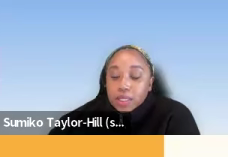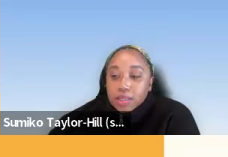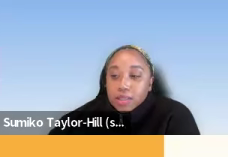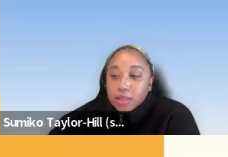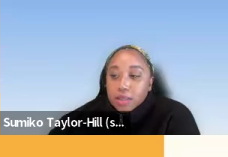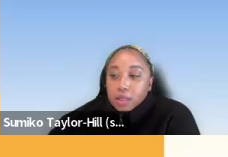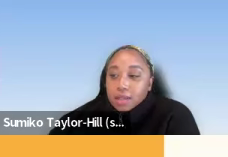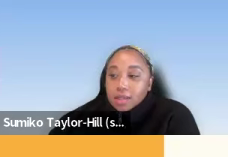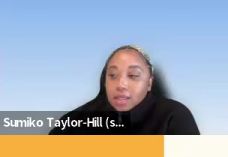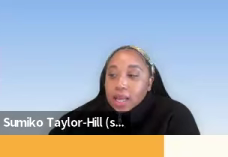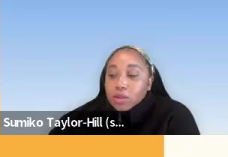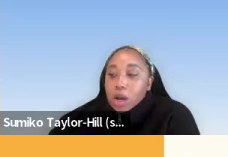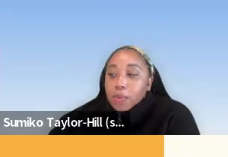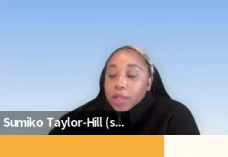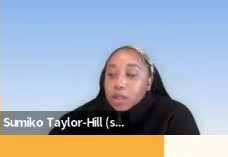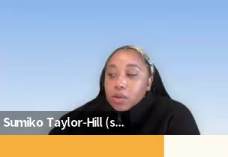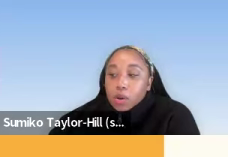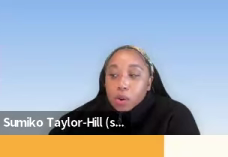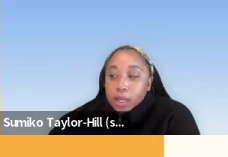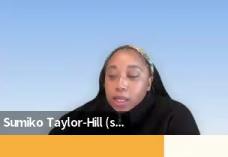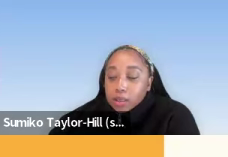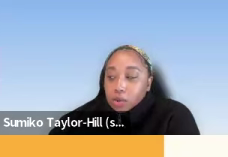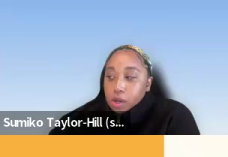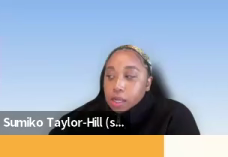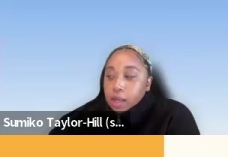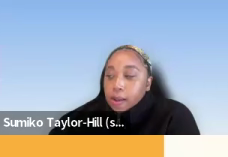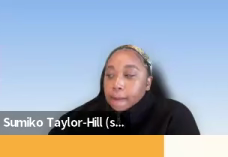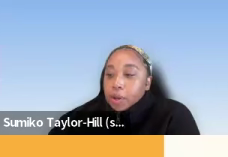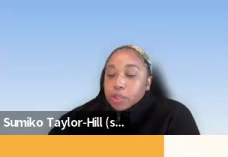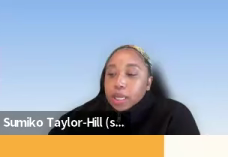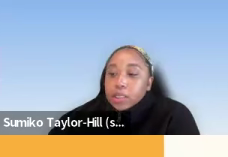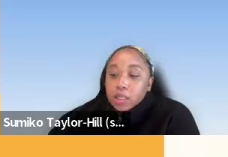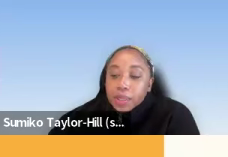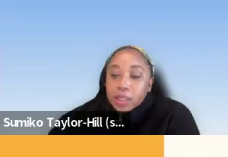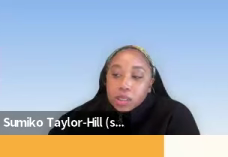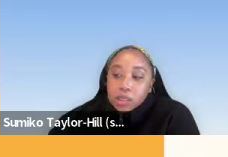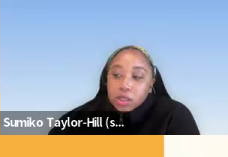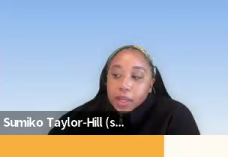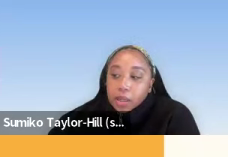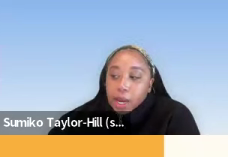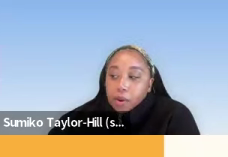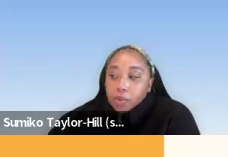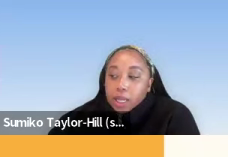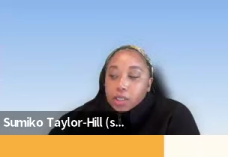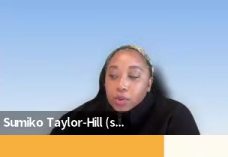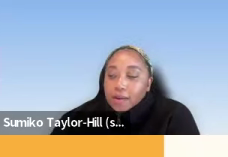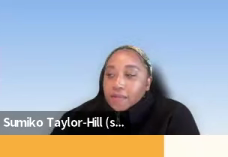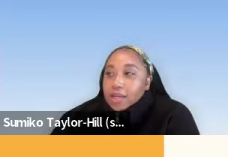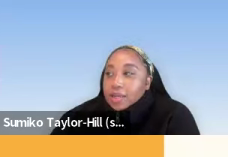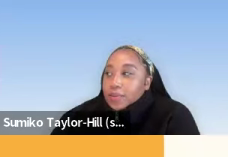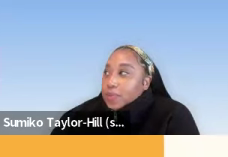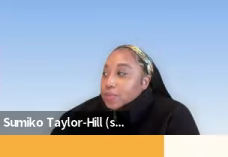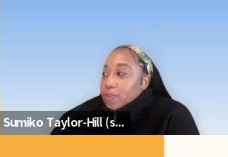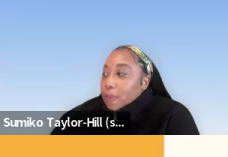treatment services. The council operates under the Oregon Health Authority, but retains independent decision-making power related to